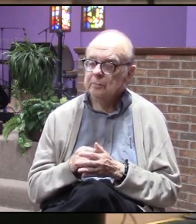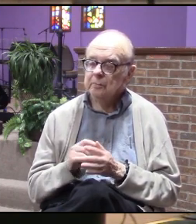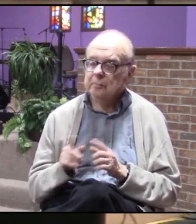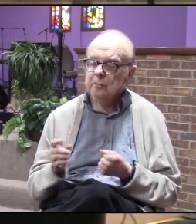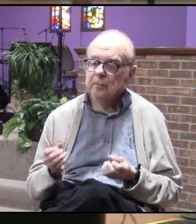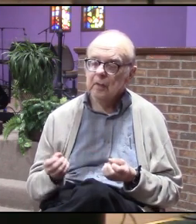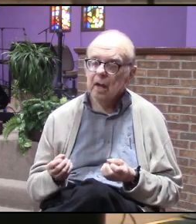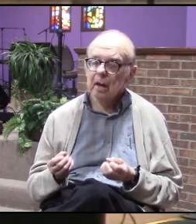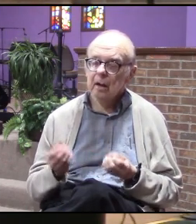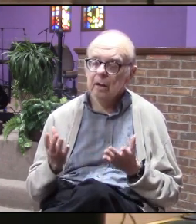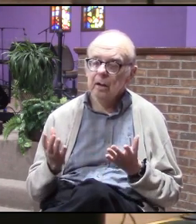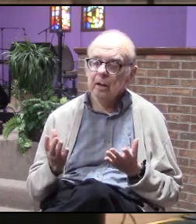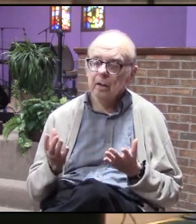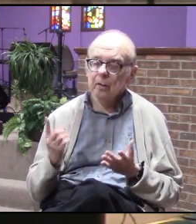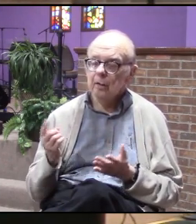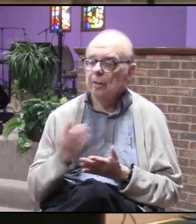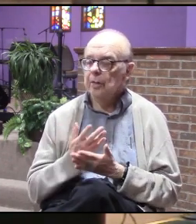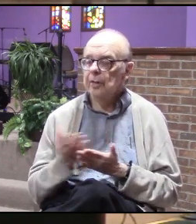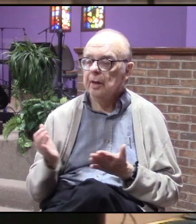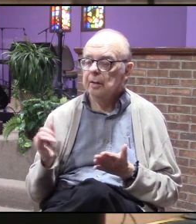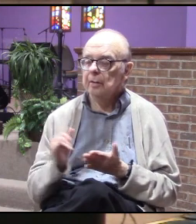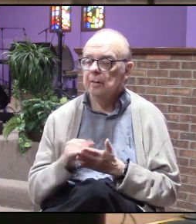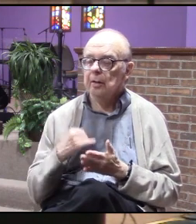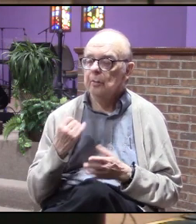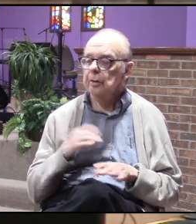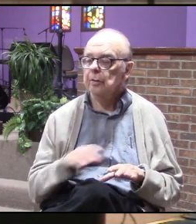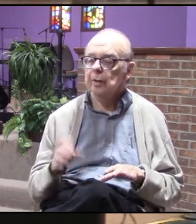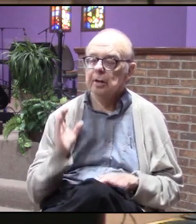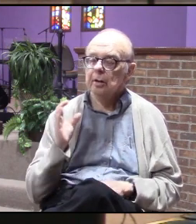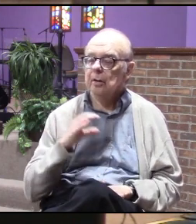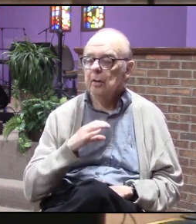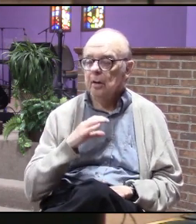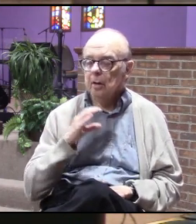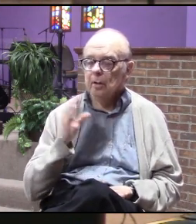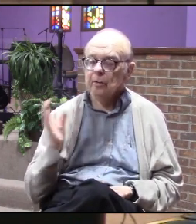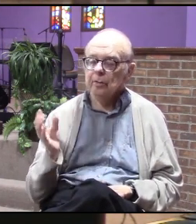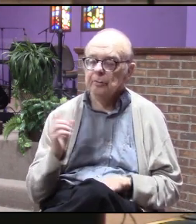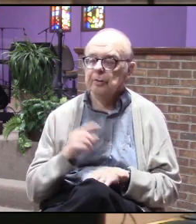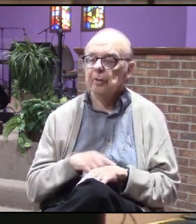But one of the things that we do at Christmas time,